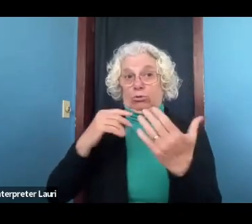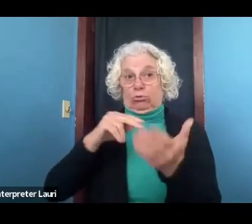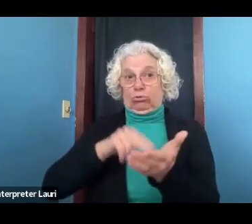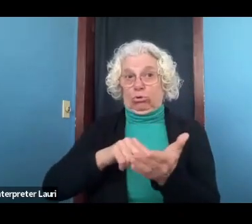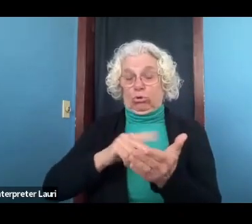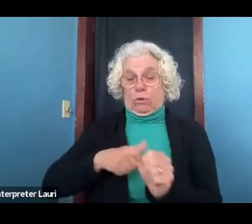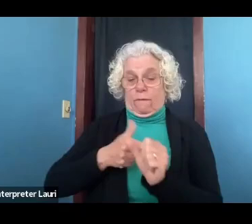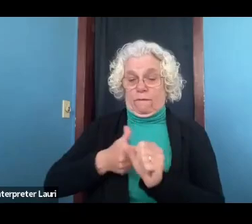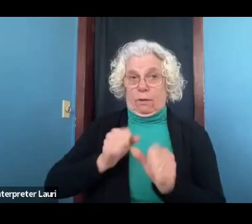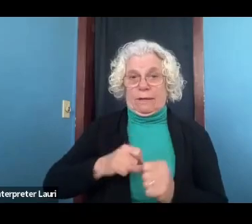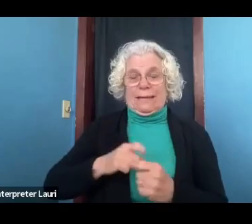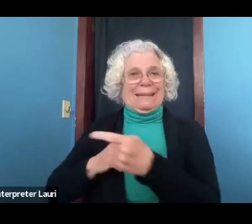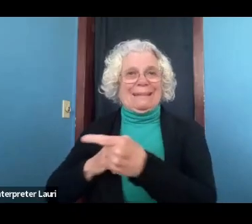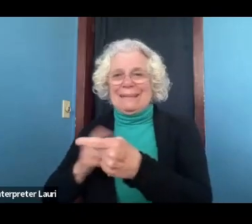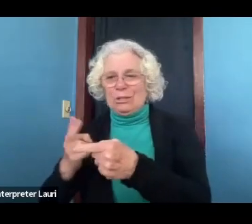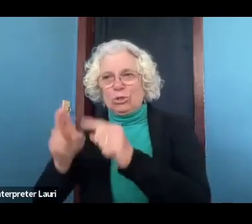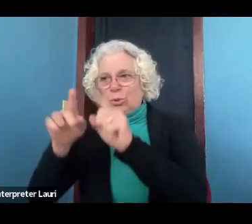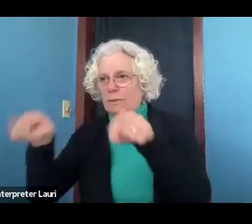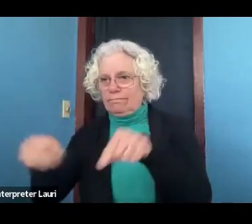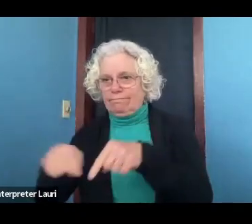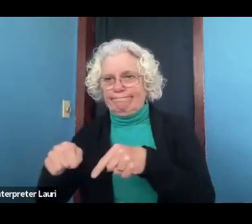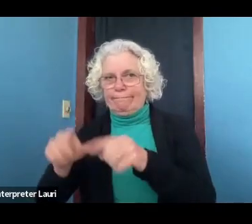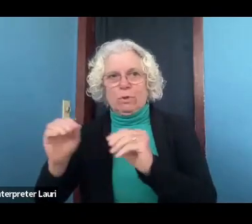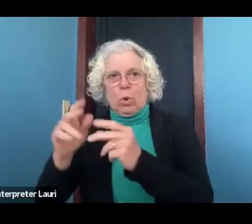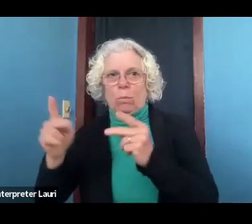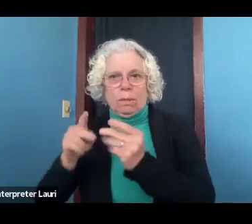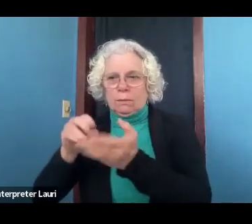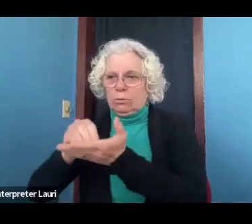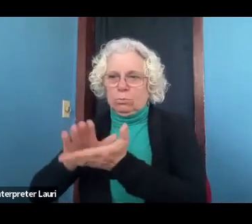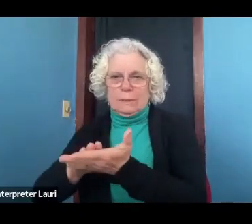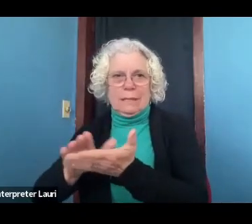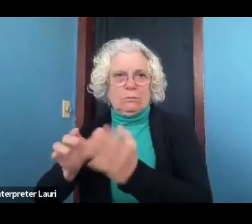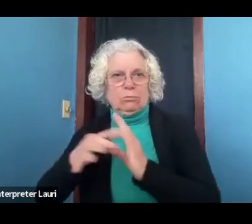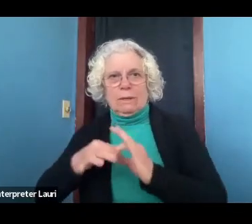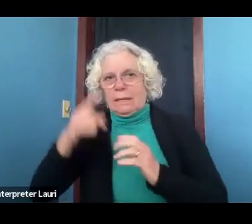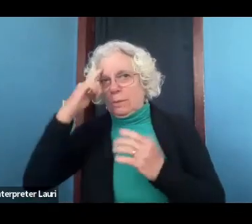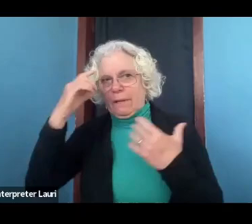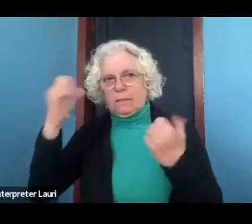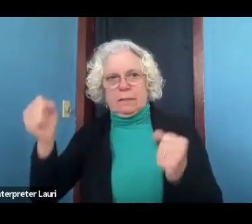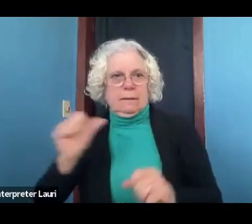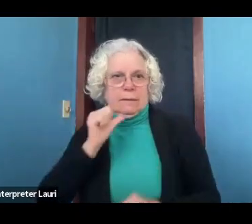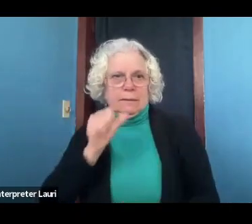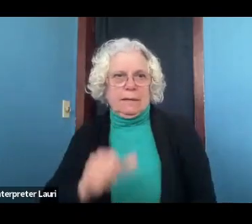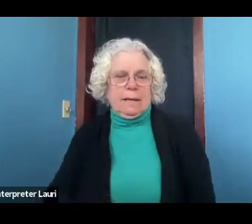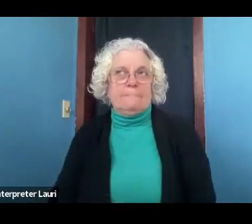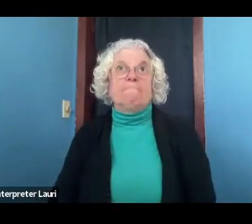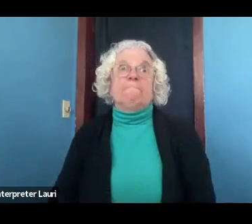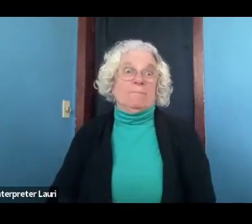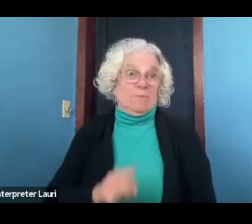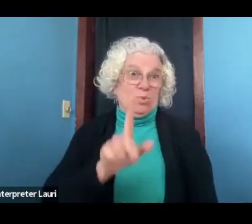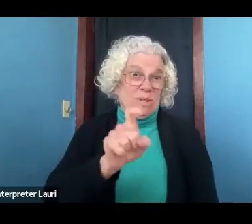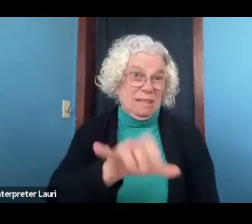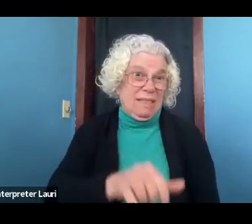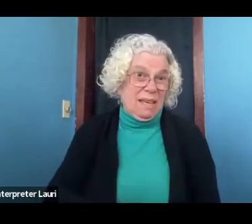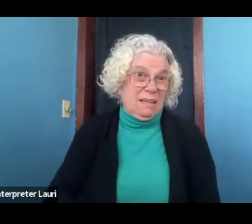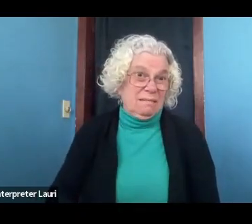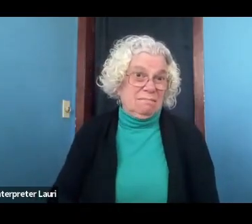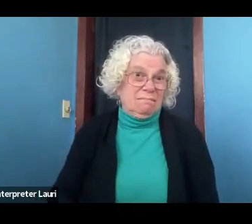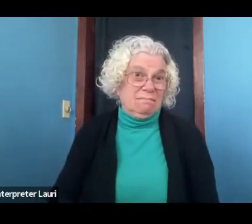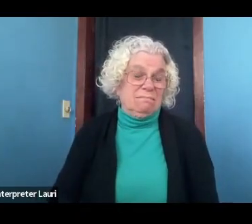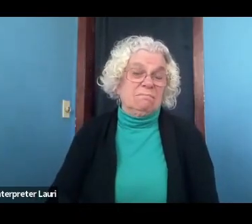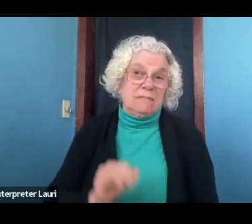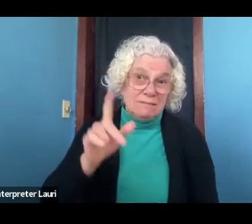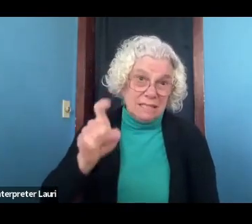This short form just doesn't have that in it, so it's not going to work for that. So think about whether you need that, and if you need it,